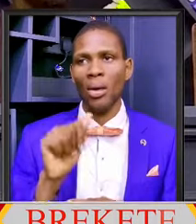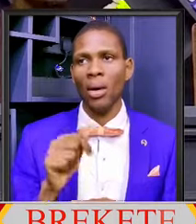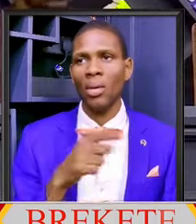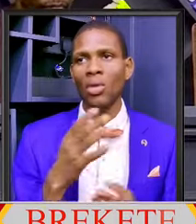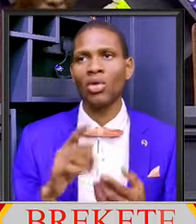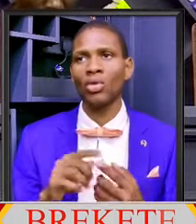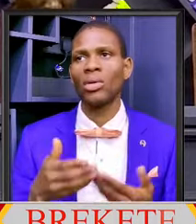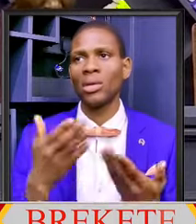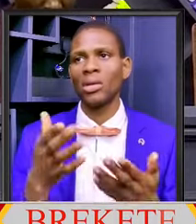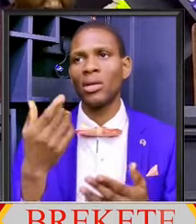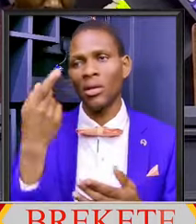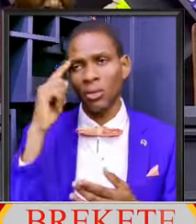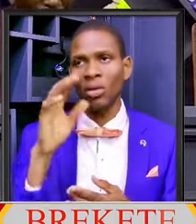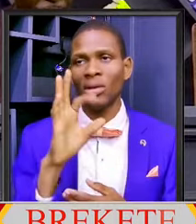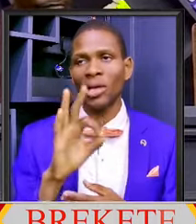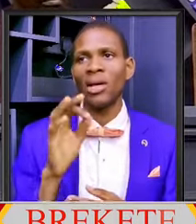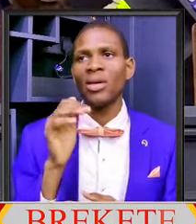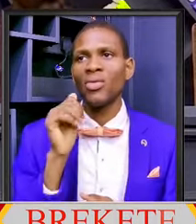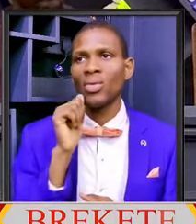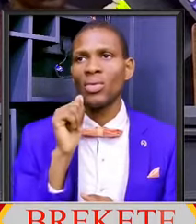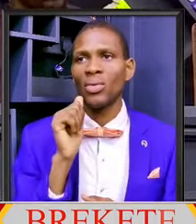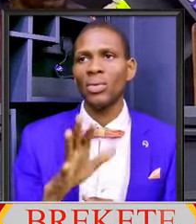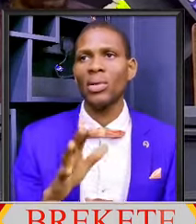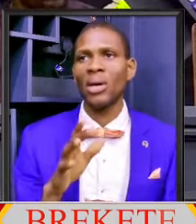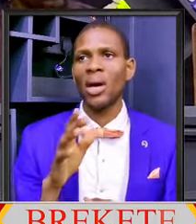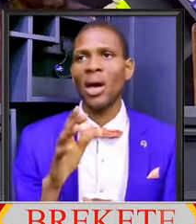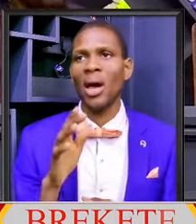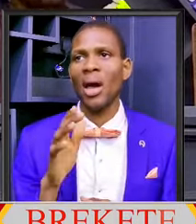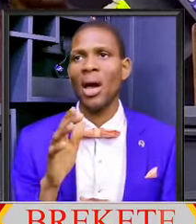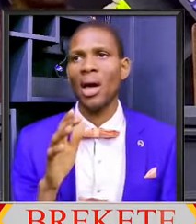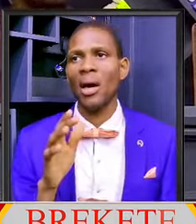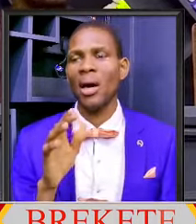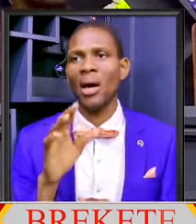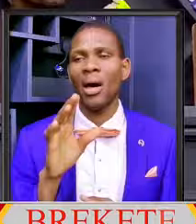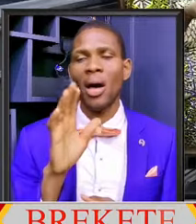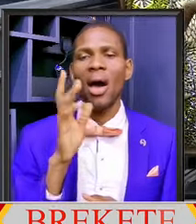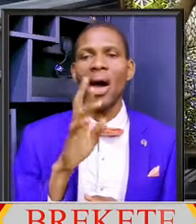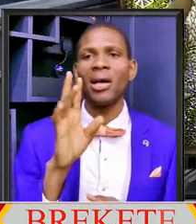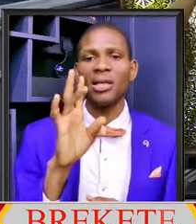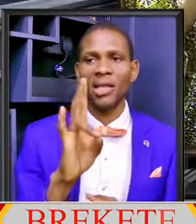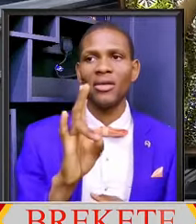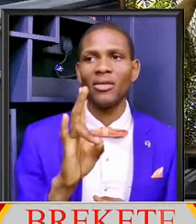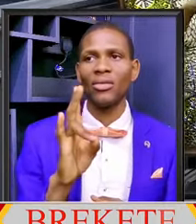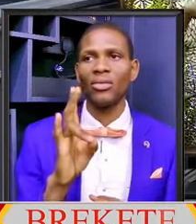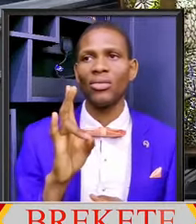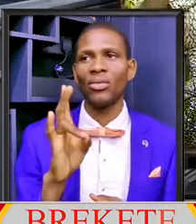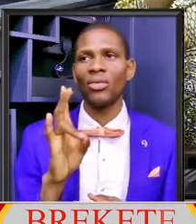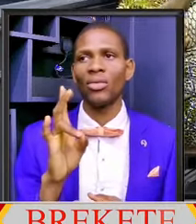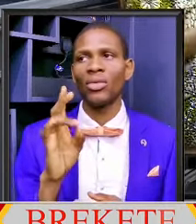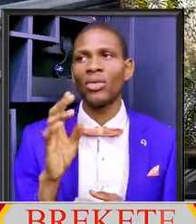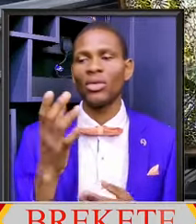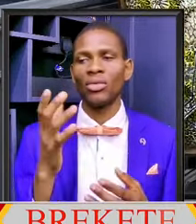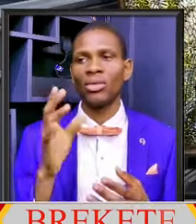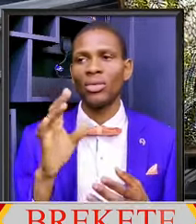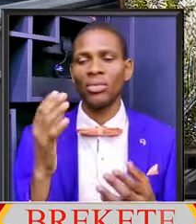We are donating for 9 women. Her 7 siblings, yes, plus her 8 and her mom.